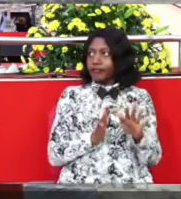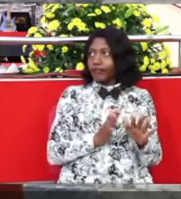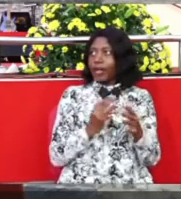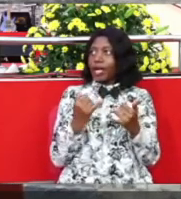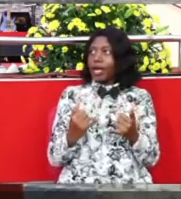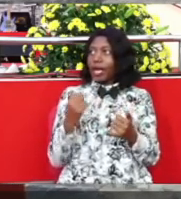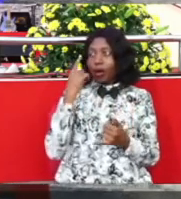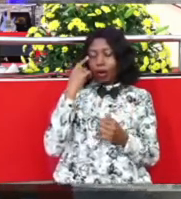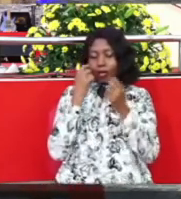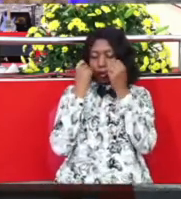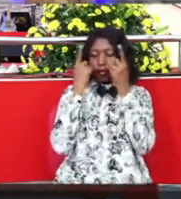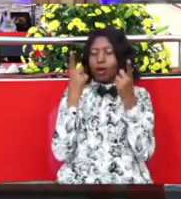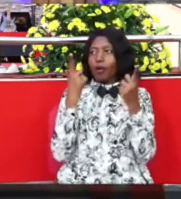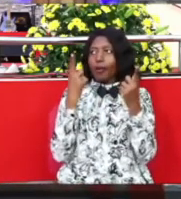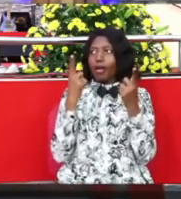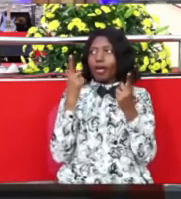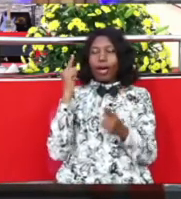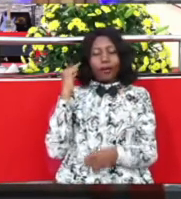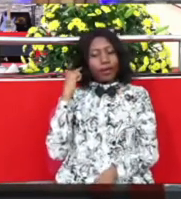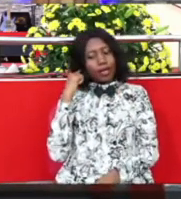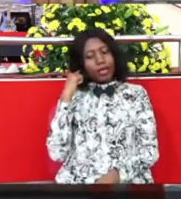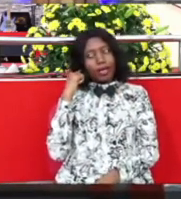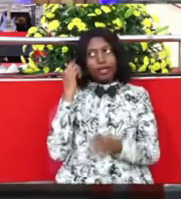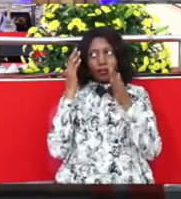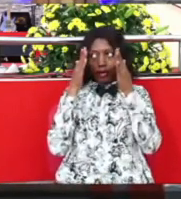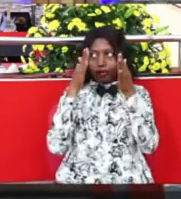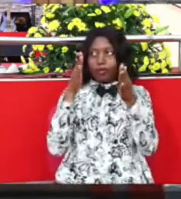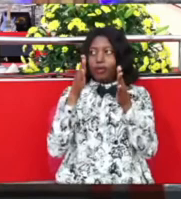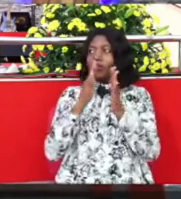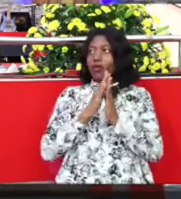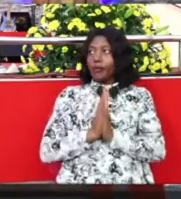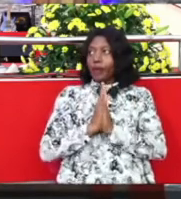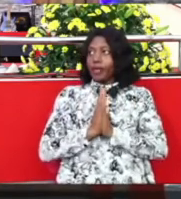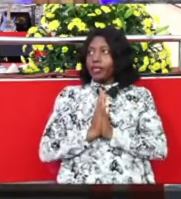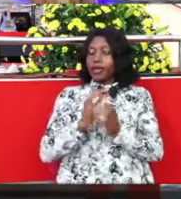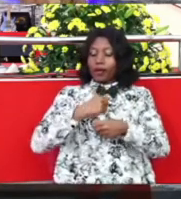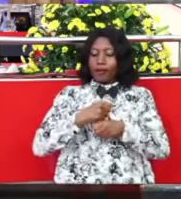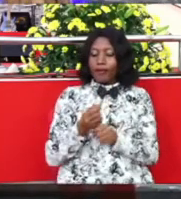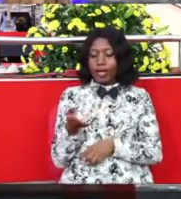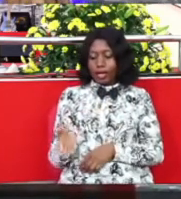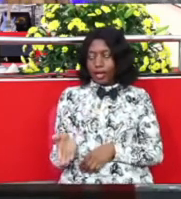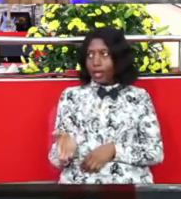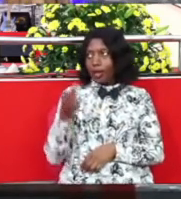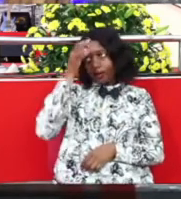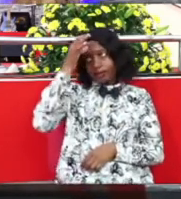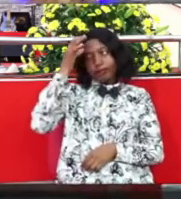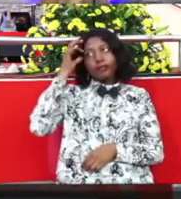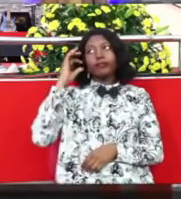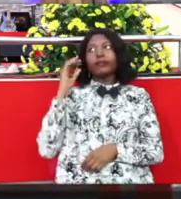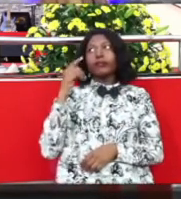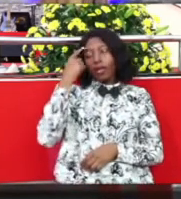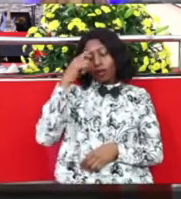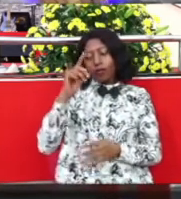will be open and my ears attentive to my prayer in this place. For now, can we read it again? For